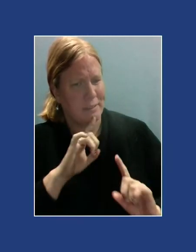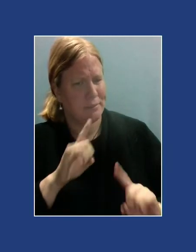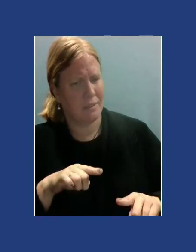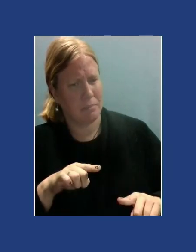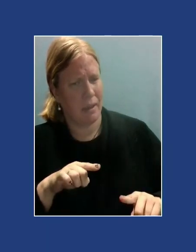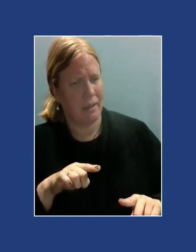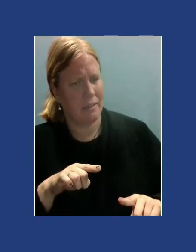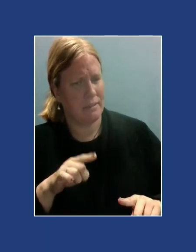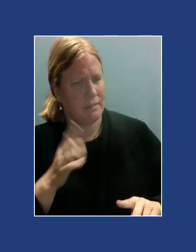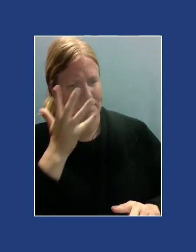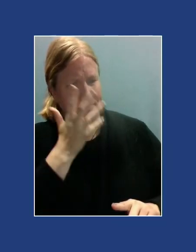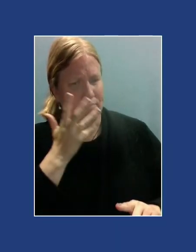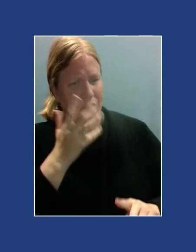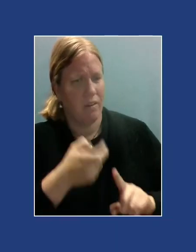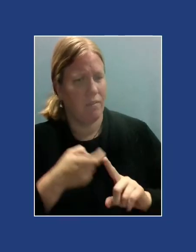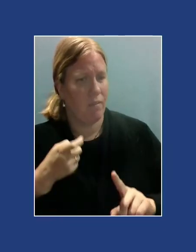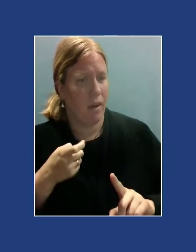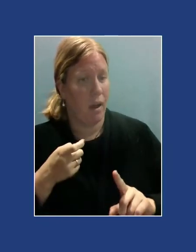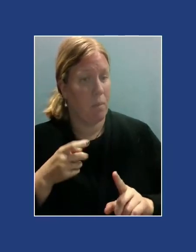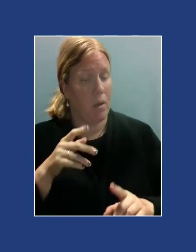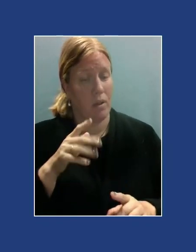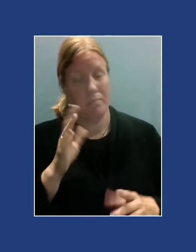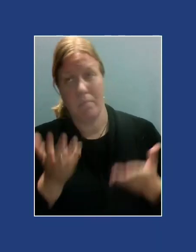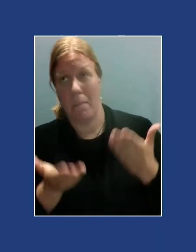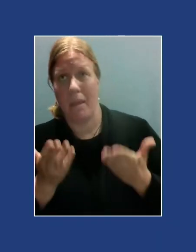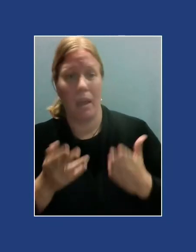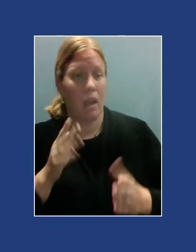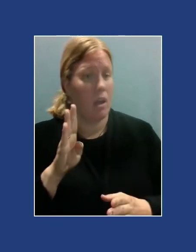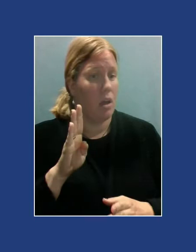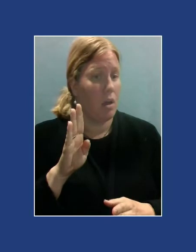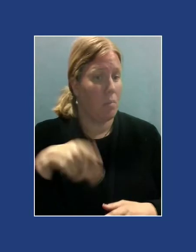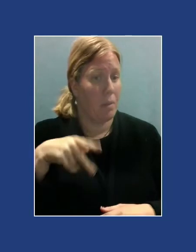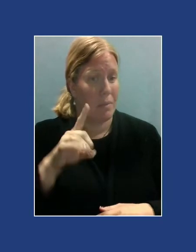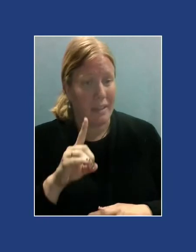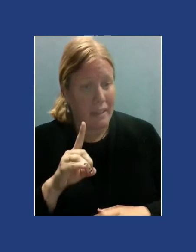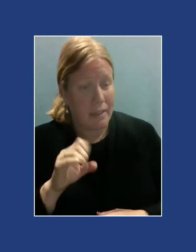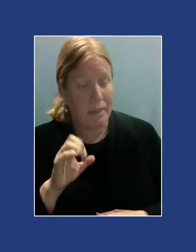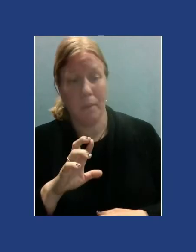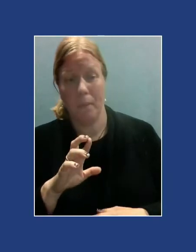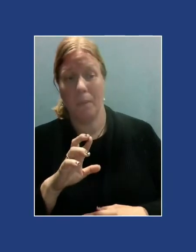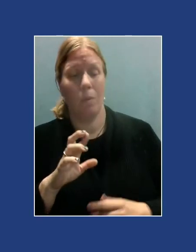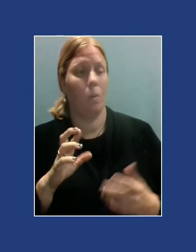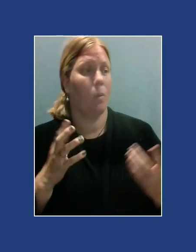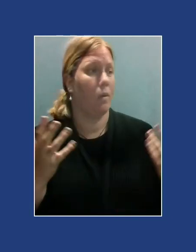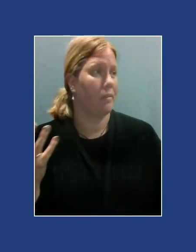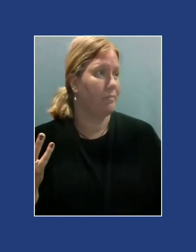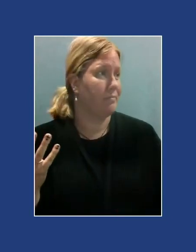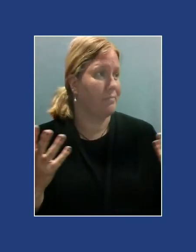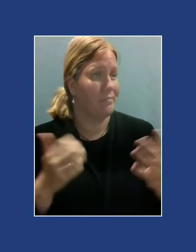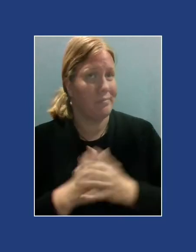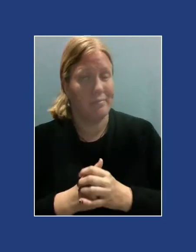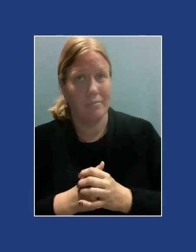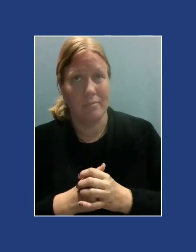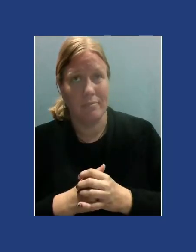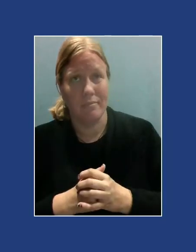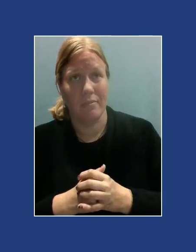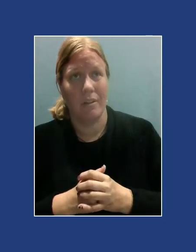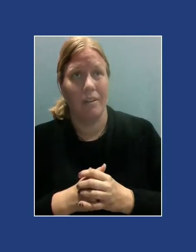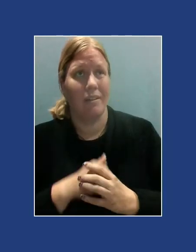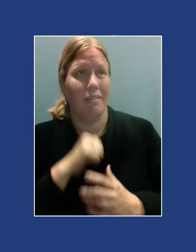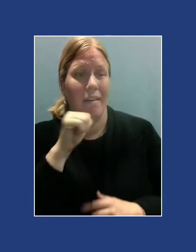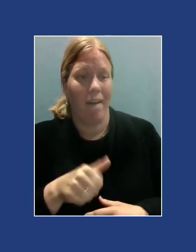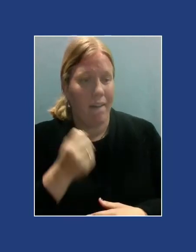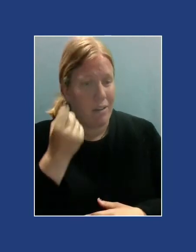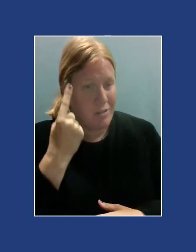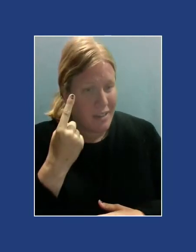responses as possible borderline personality symptoms and interpersonal reactivity in the context of BPD, without necessarily understanding the